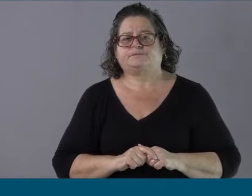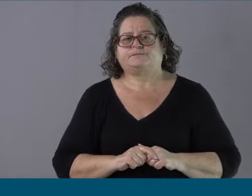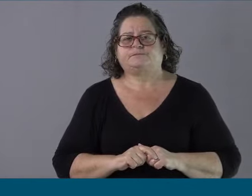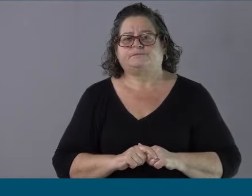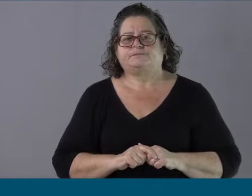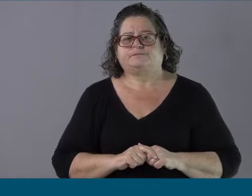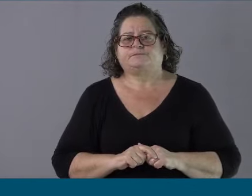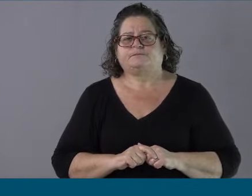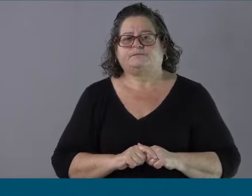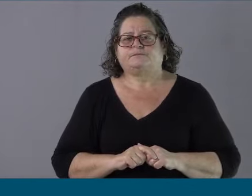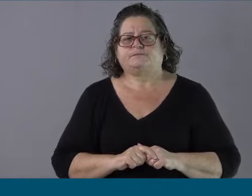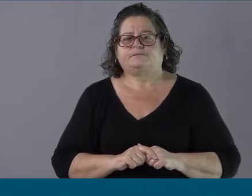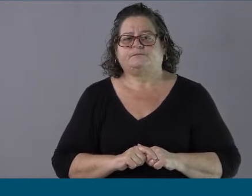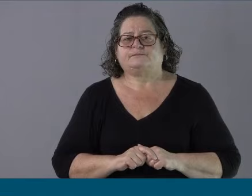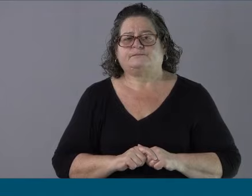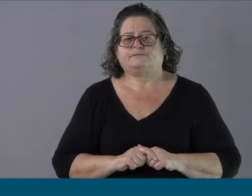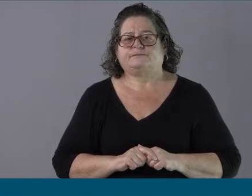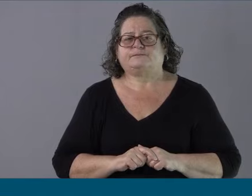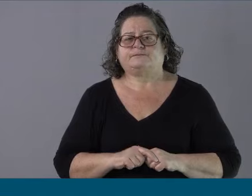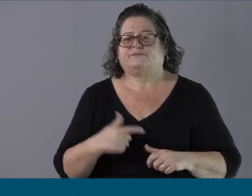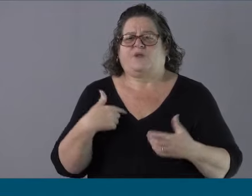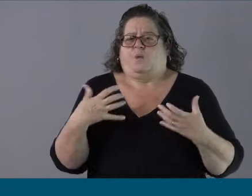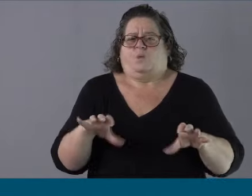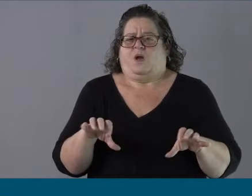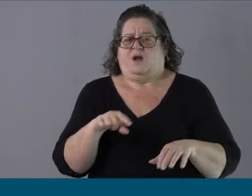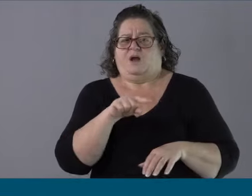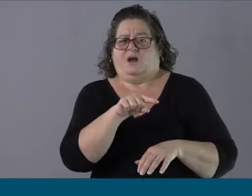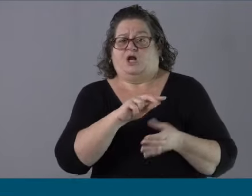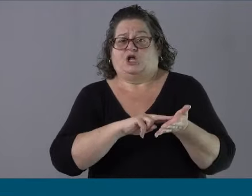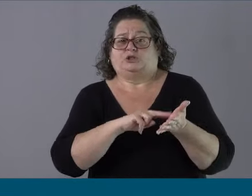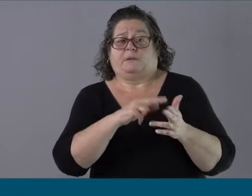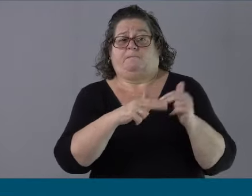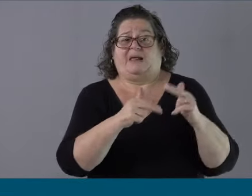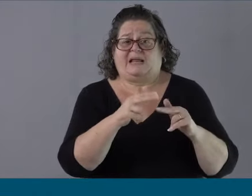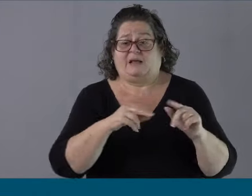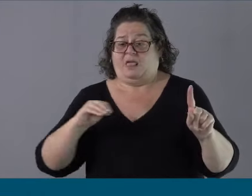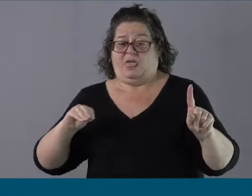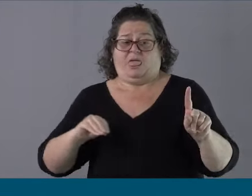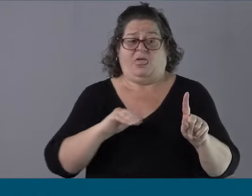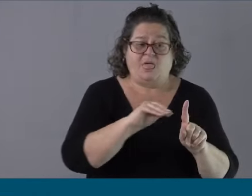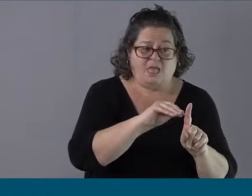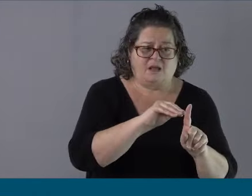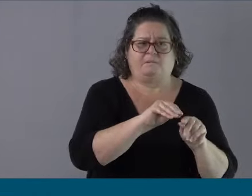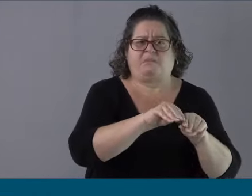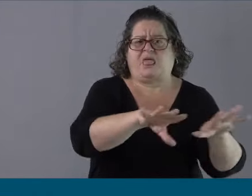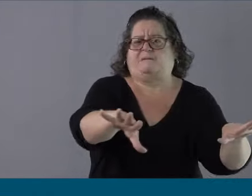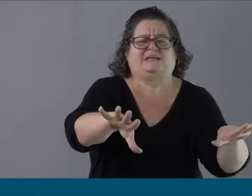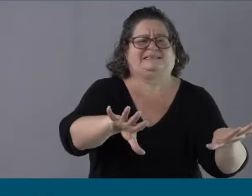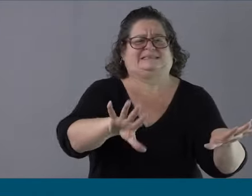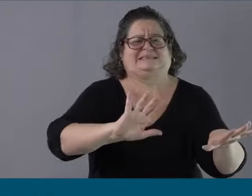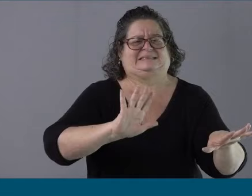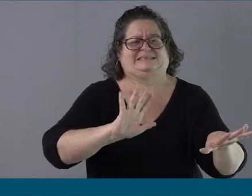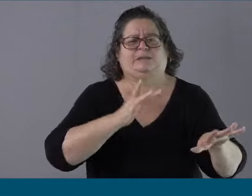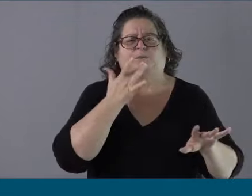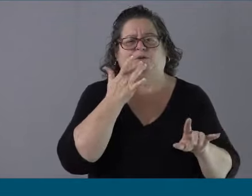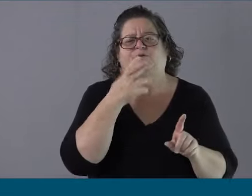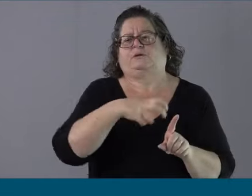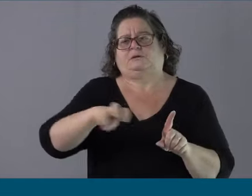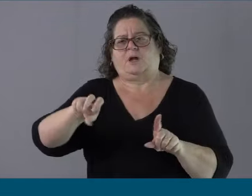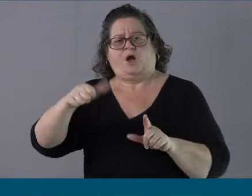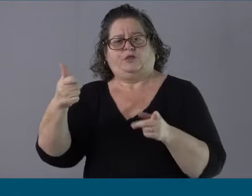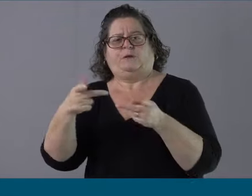other skilled nursing facilities. This contract has the potential to add up to 330 additional beds statewide. And